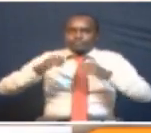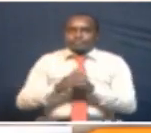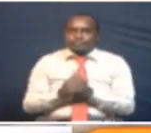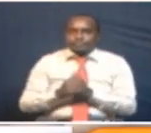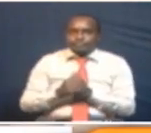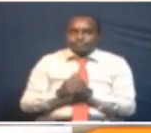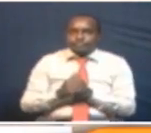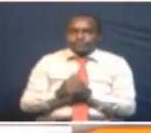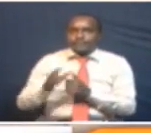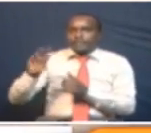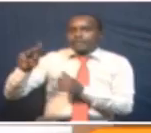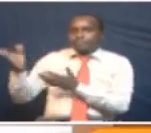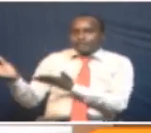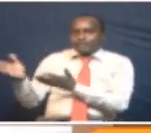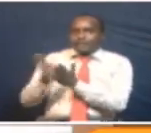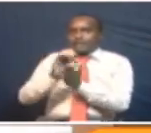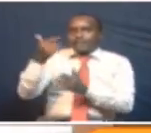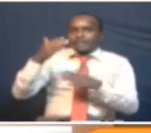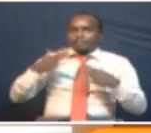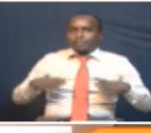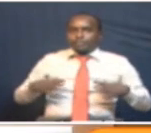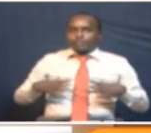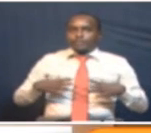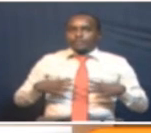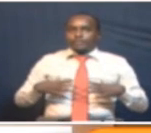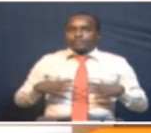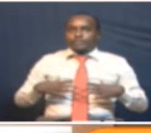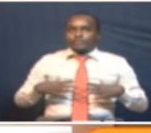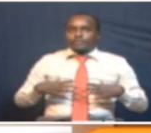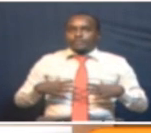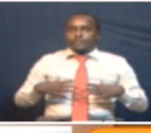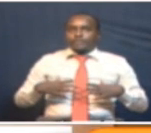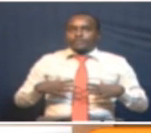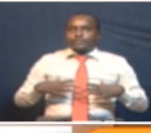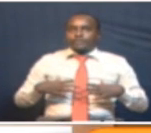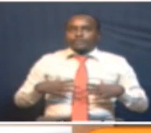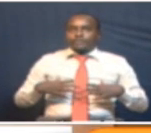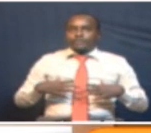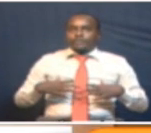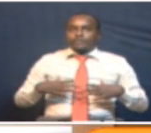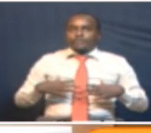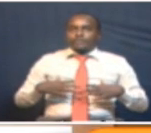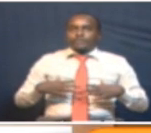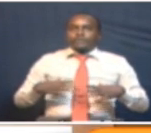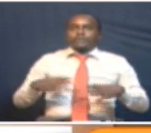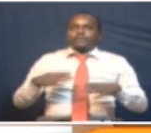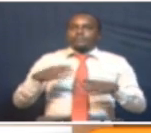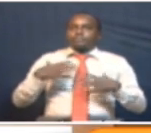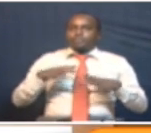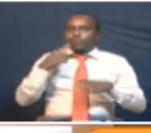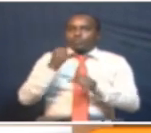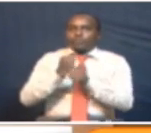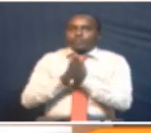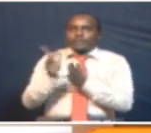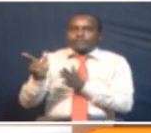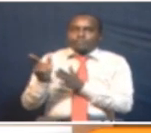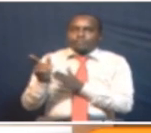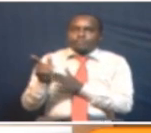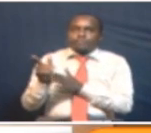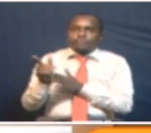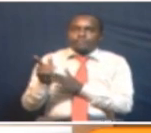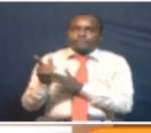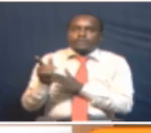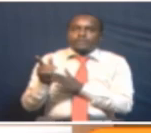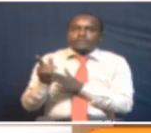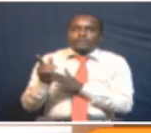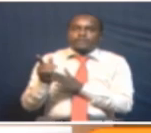and some people who operate with him, but even Ruto was in ODM, and some people who operate with him have gone very